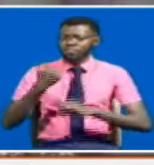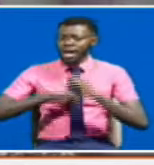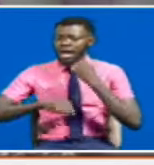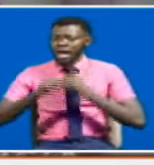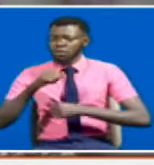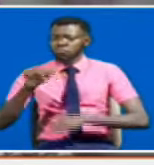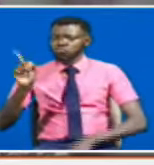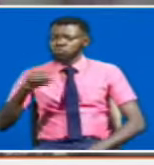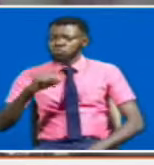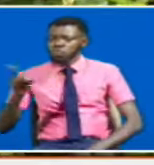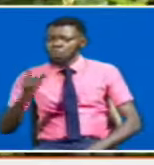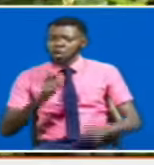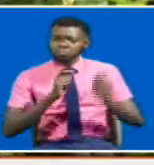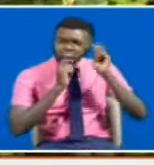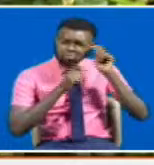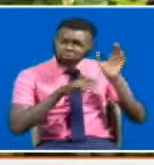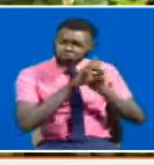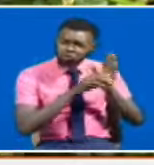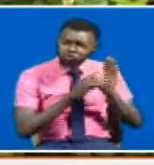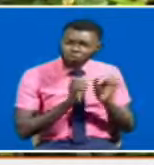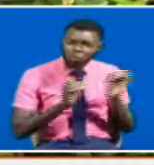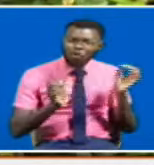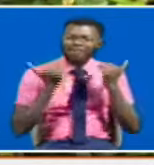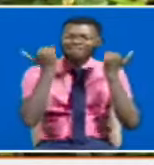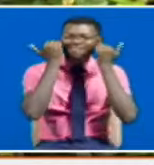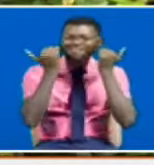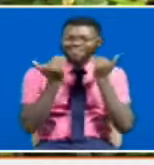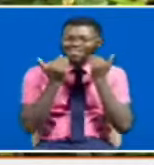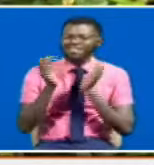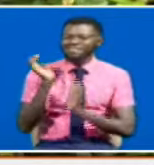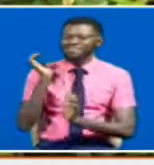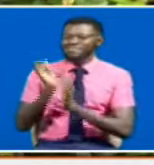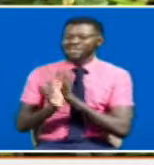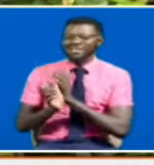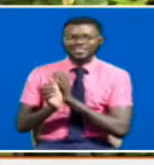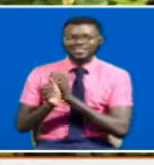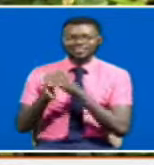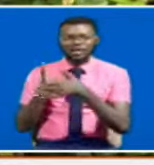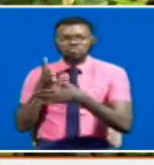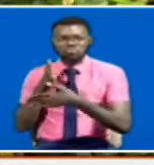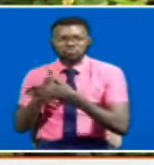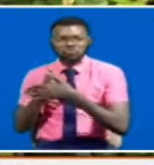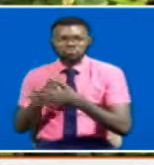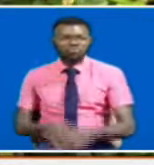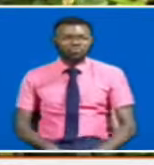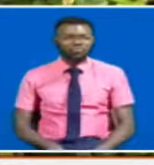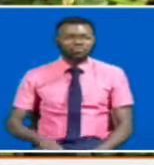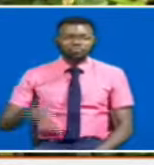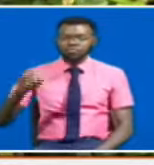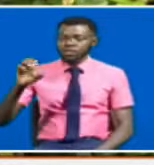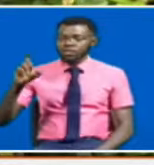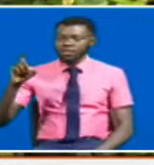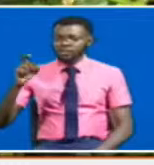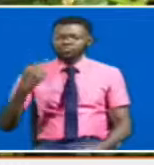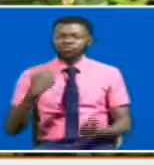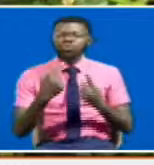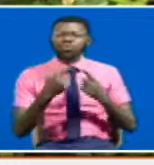with the Constitution in the face. Members of the executives do not talk against the